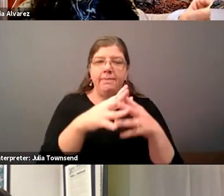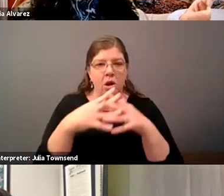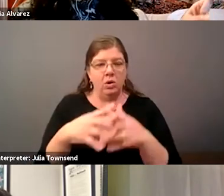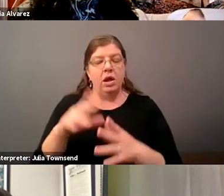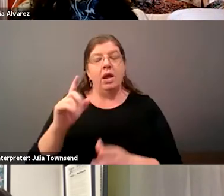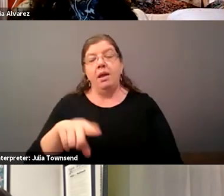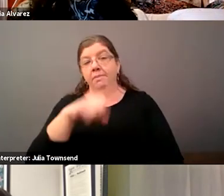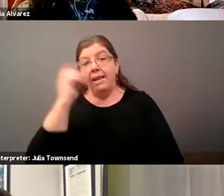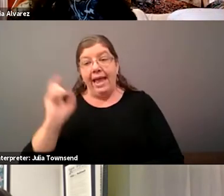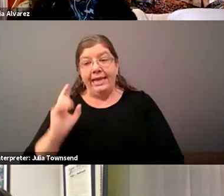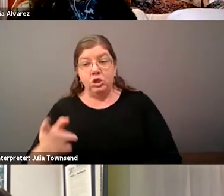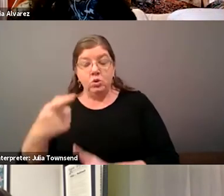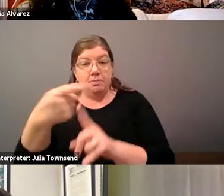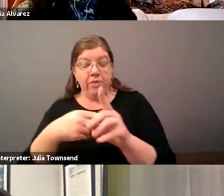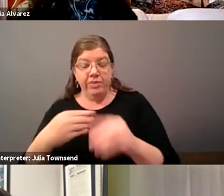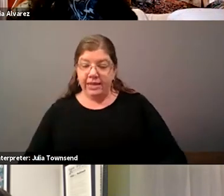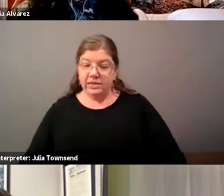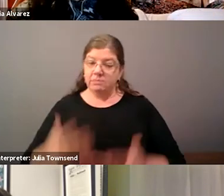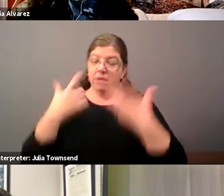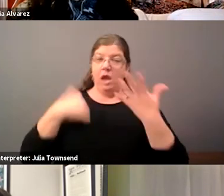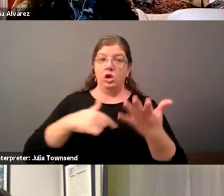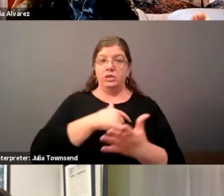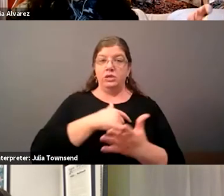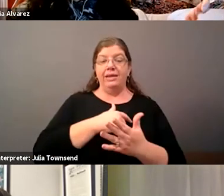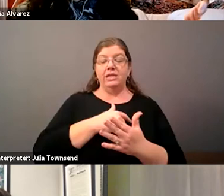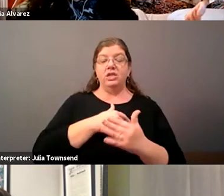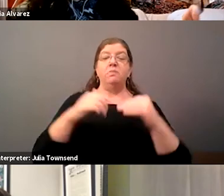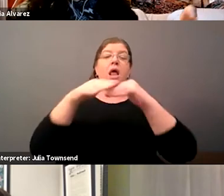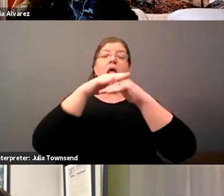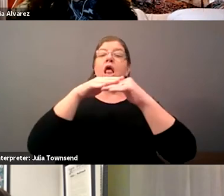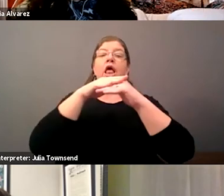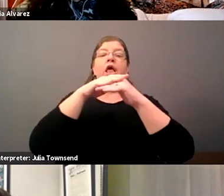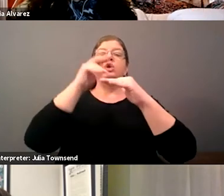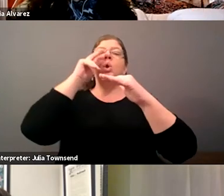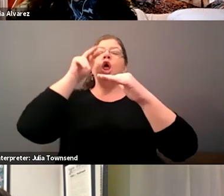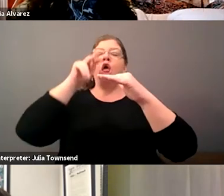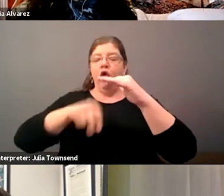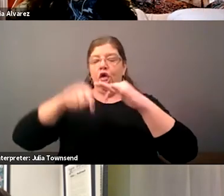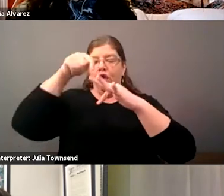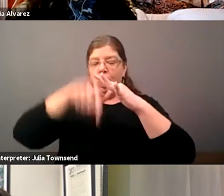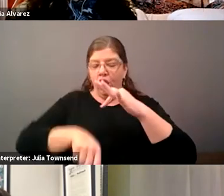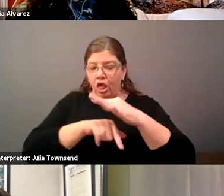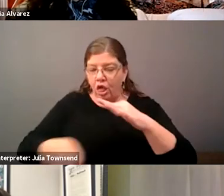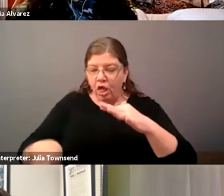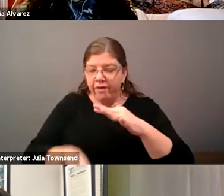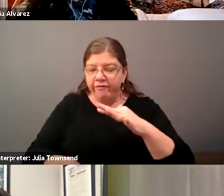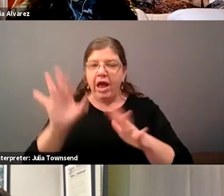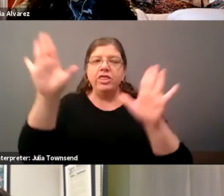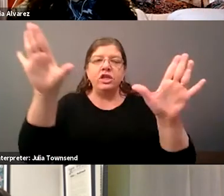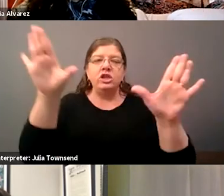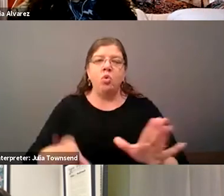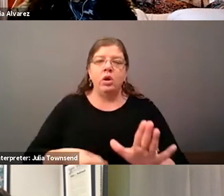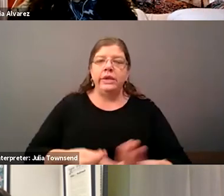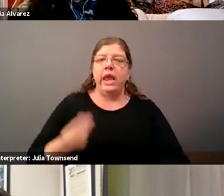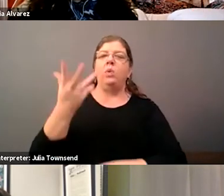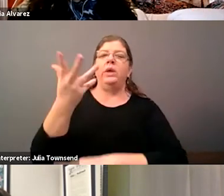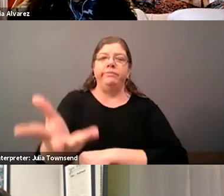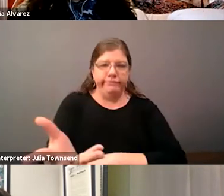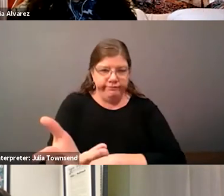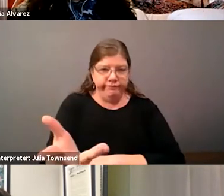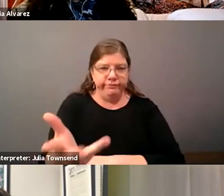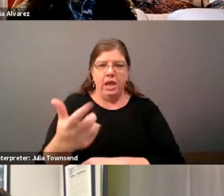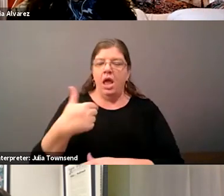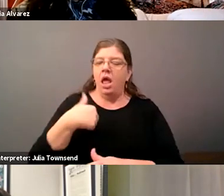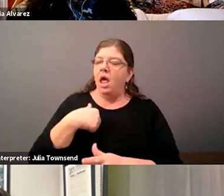history month inspires us to search beyond the typical and to seek out the extraordinary and i 100